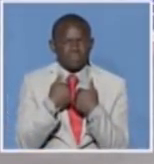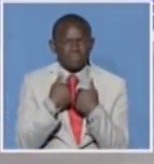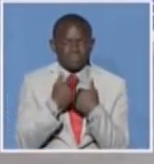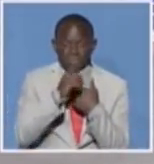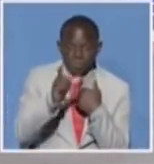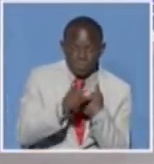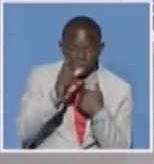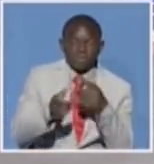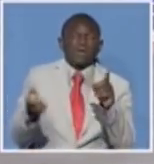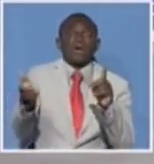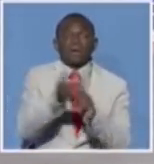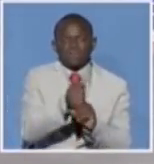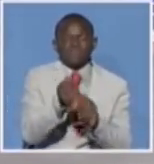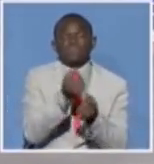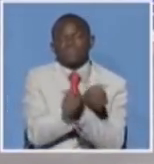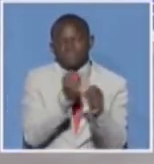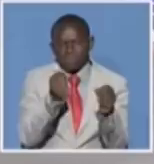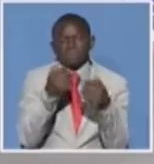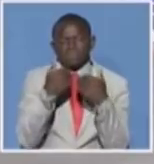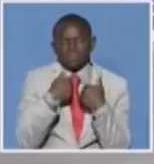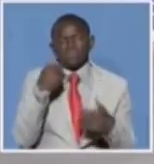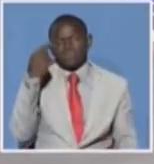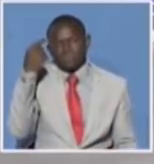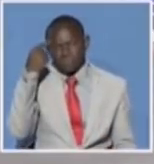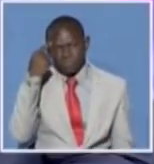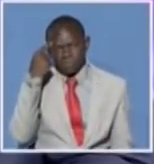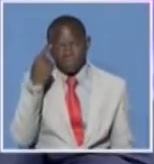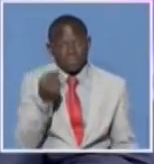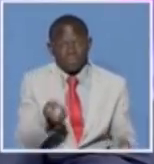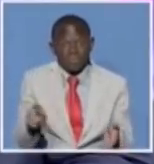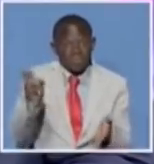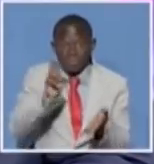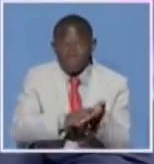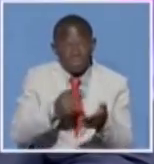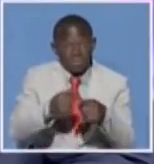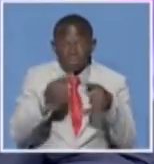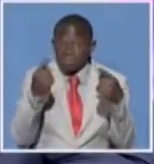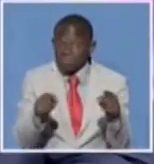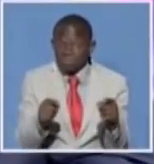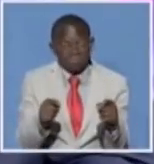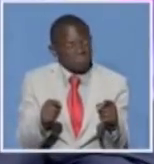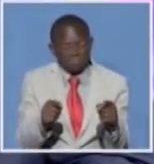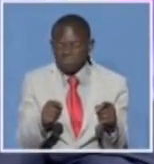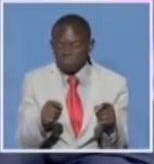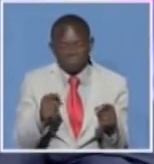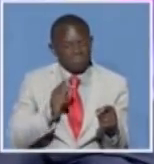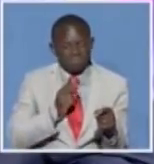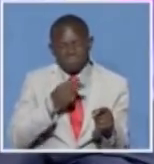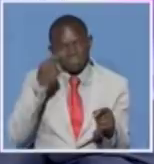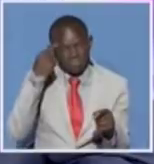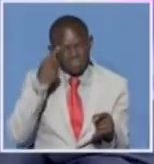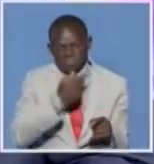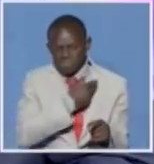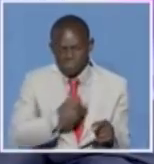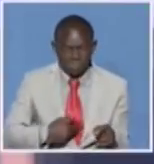to mitigate the occurrence of what we witnessed, and to stop the reoccurrence of any such